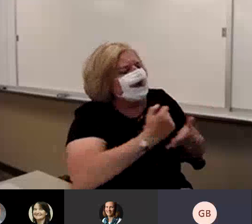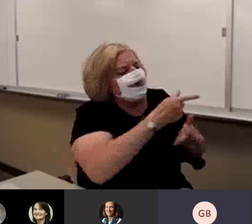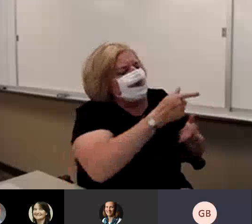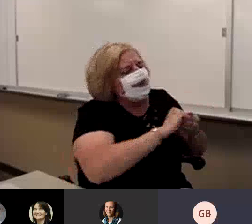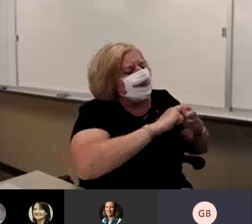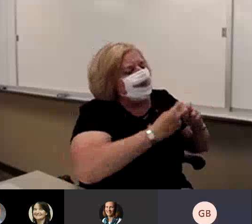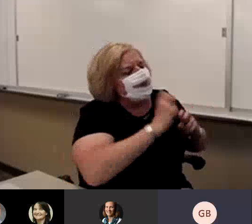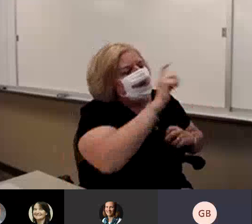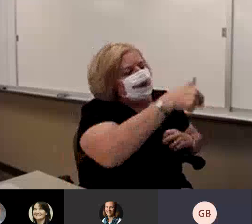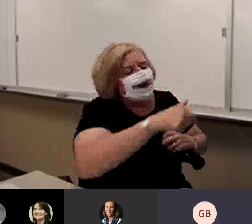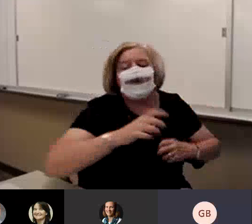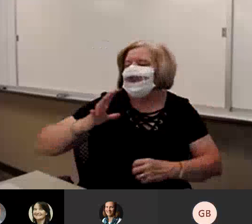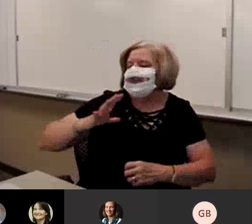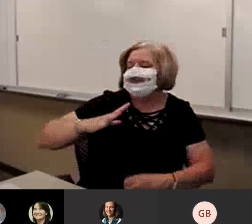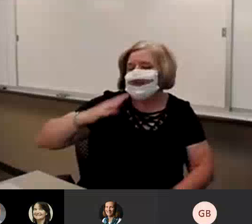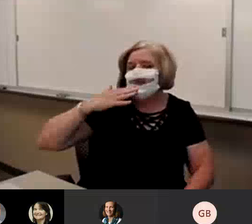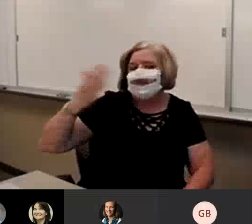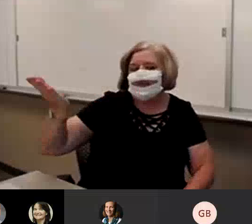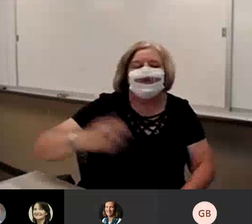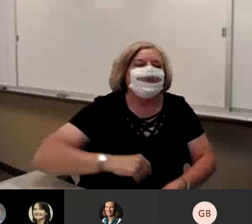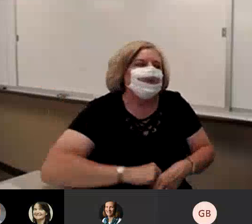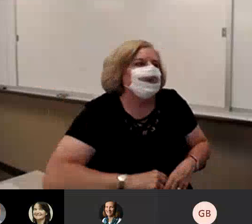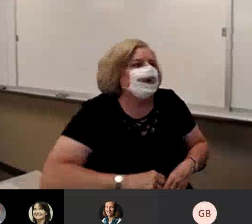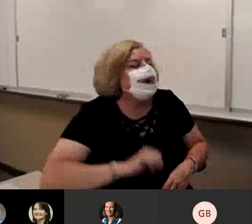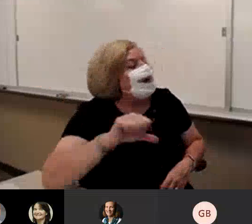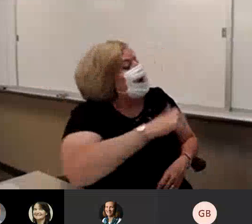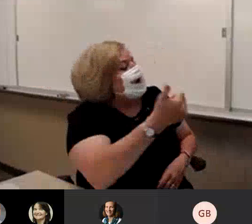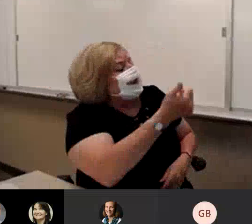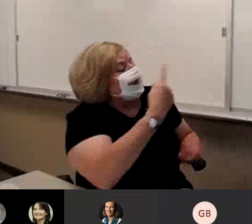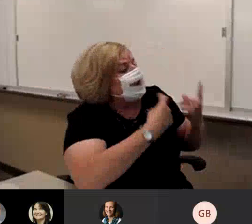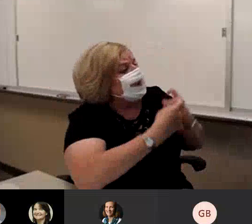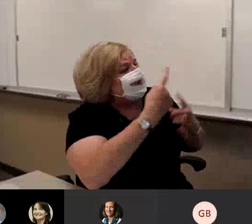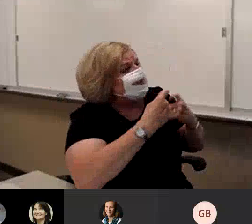fine. Thanks. Thanks. Any other questions?